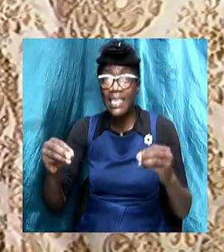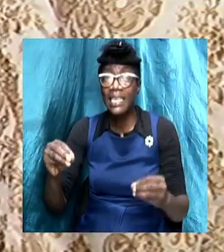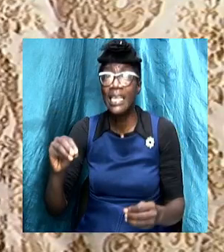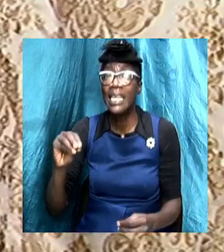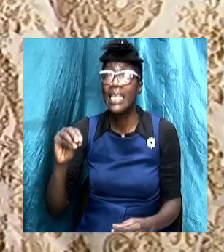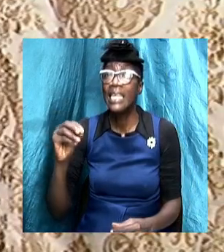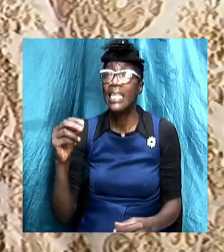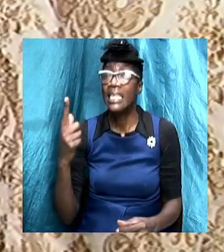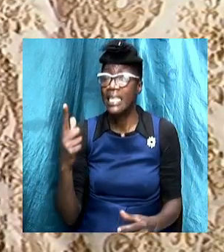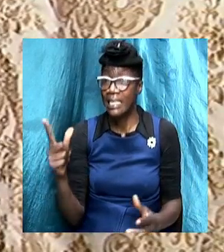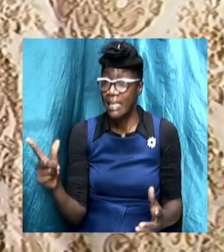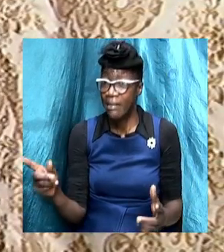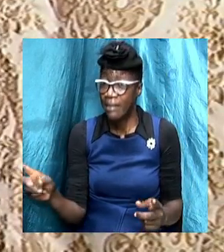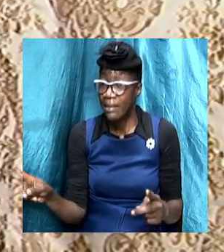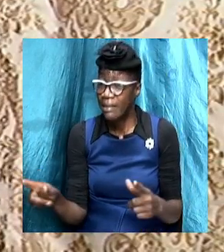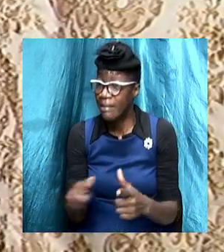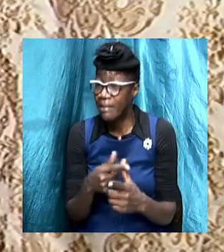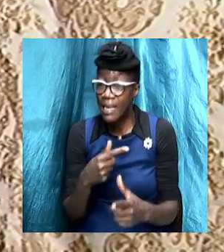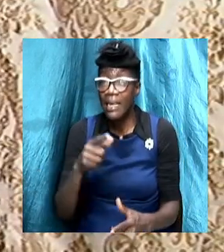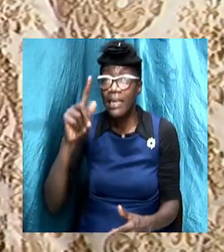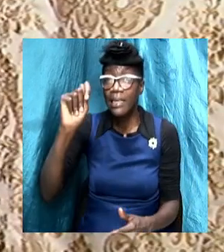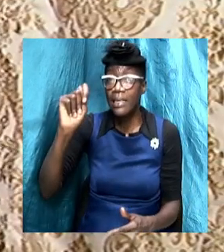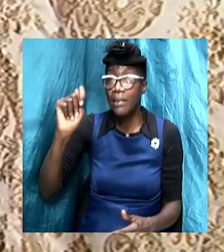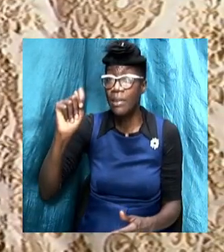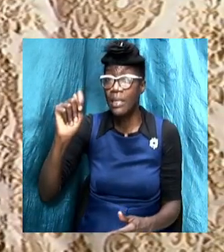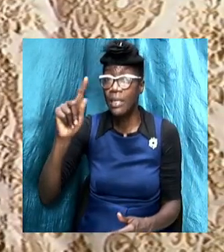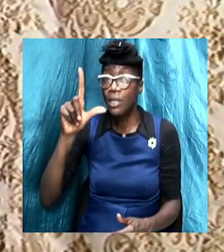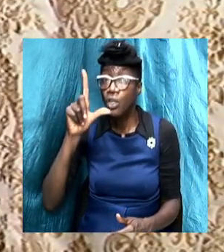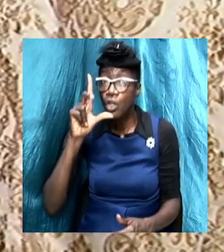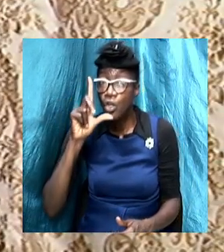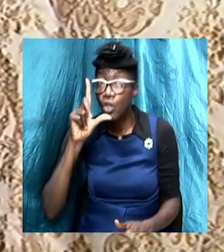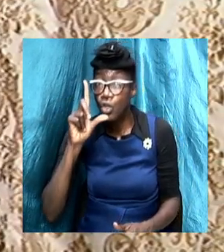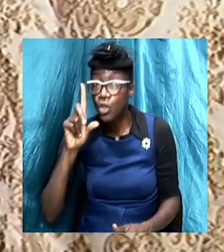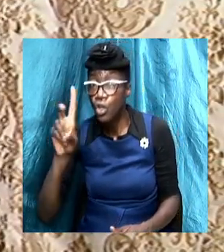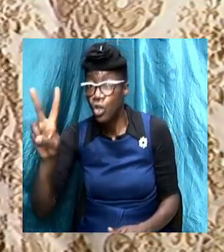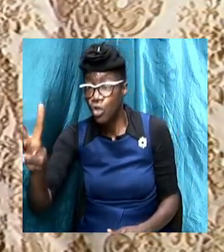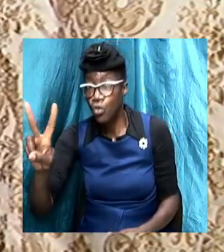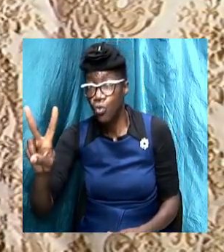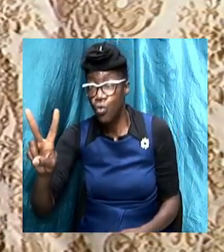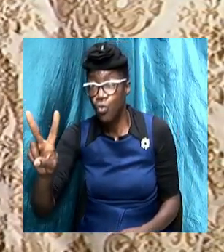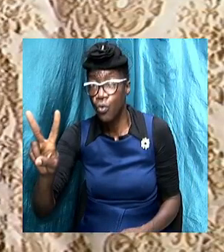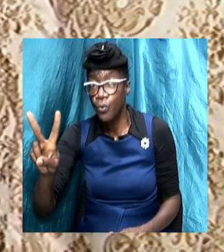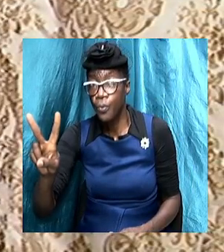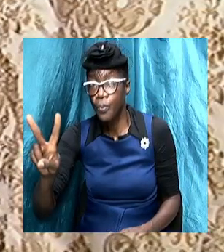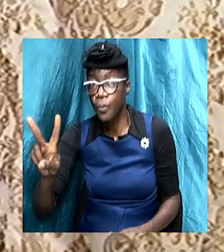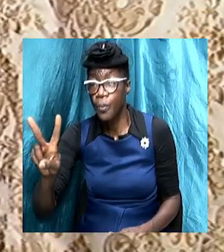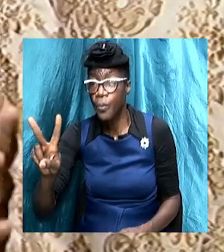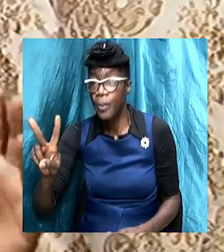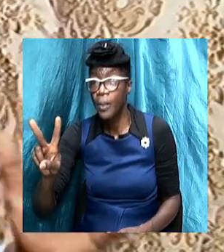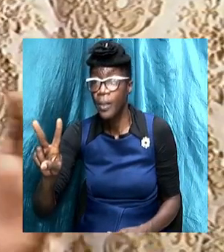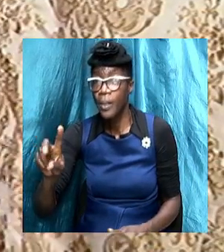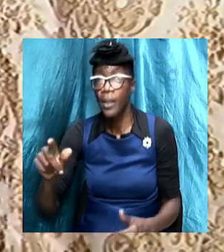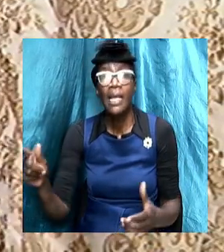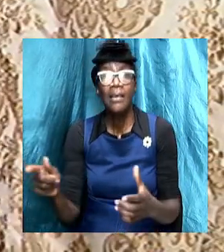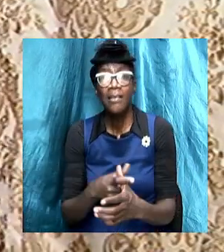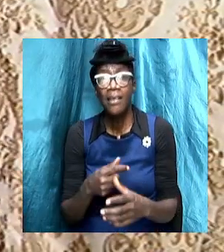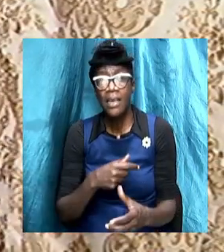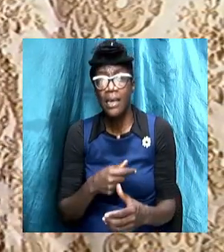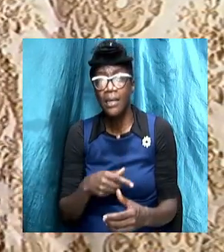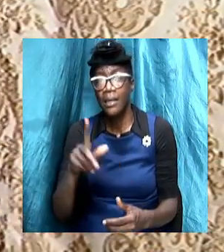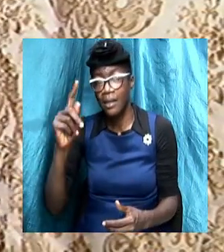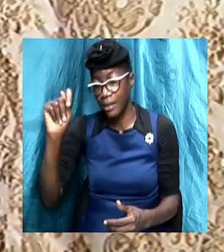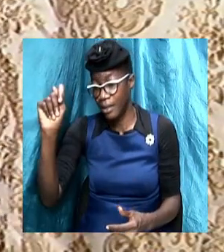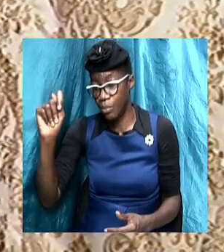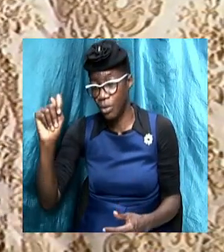2, verse 1 to 3. And secondly, our lifestyle, which is 2 Timothy chapter 3, verse 10. We don't need to look at those scriptures, but I'll